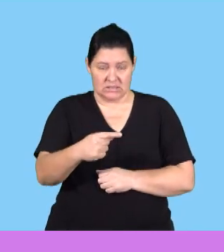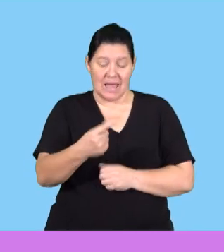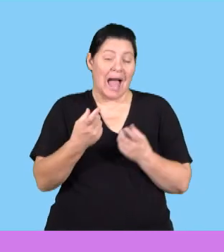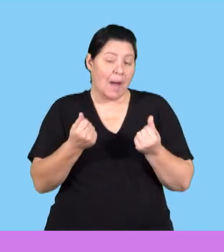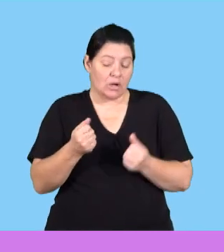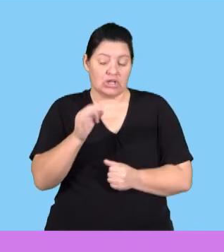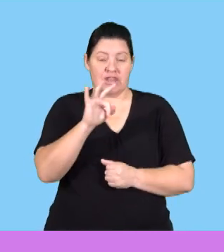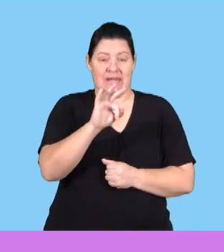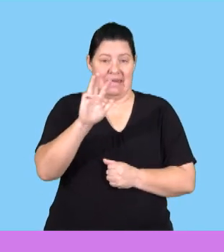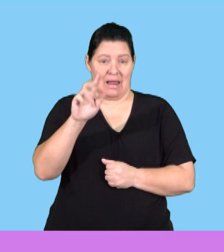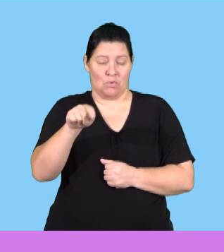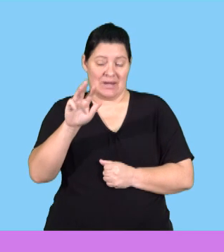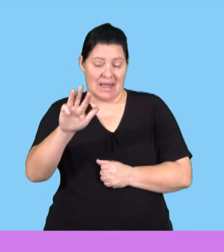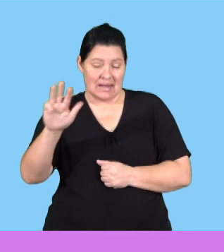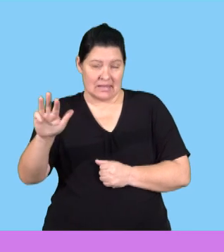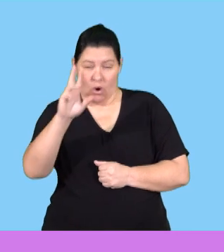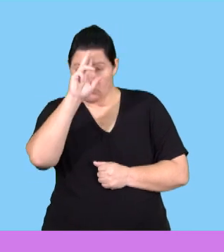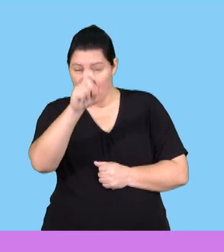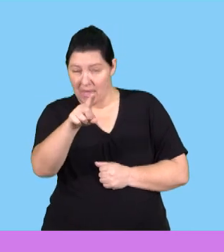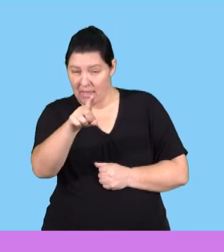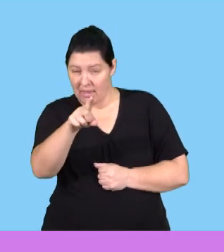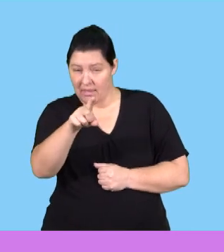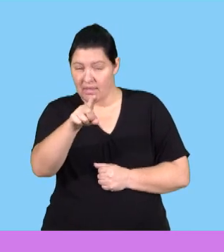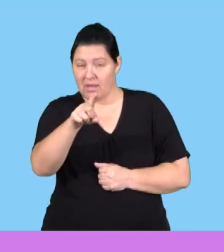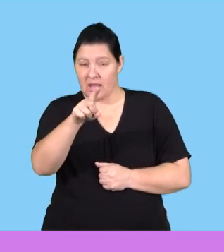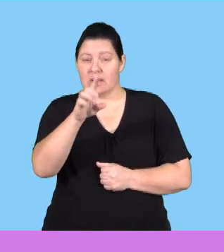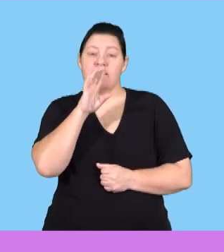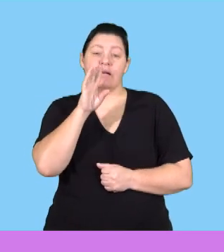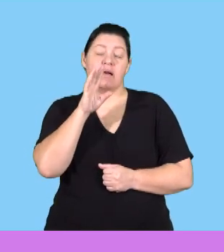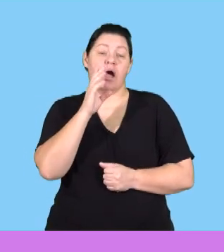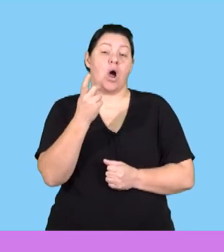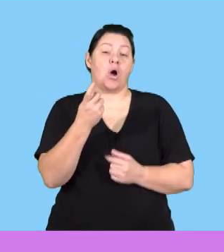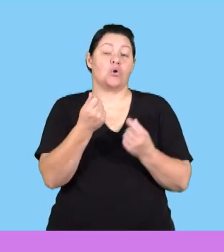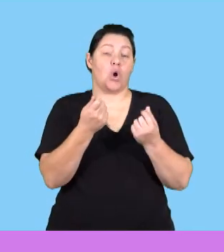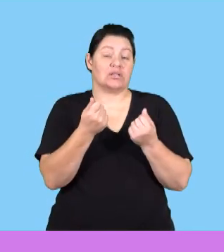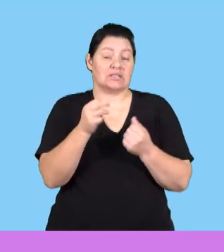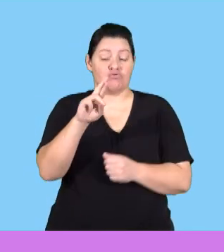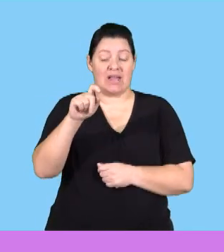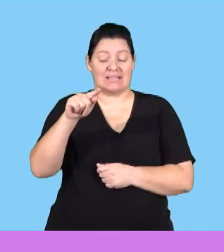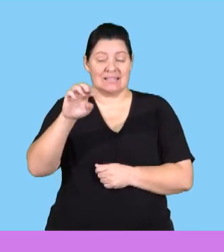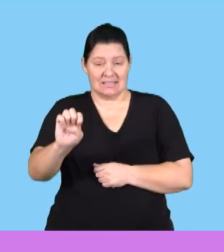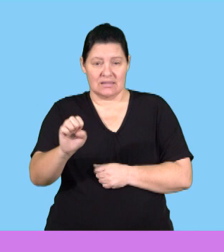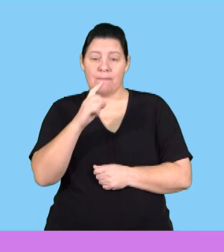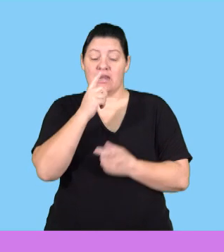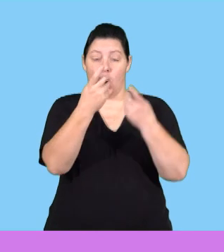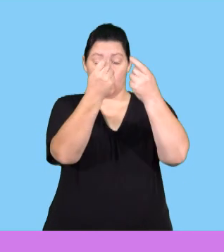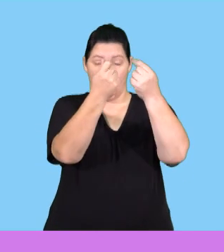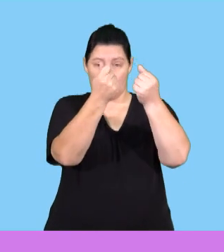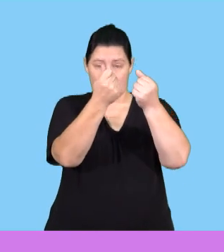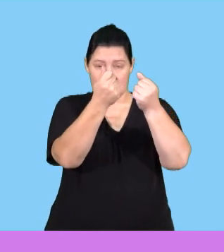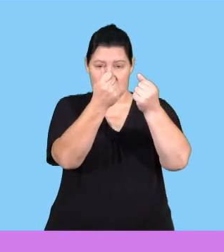at 39.99. Remember, when we talk about the cost rate, we are saying is the